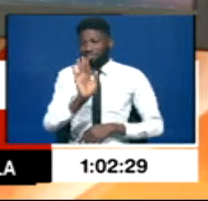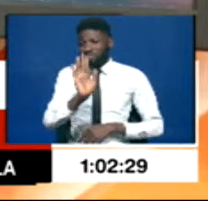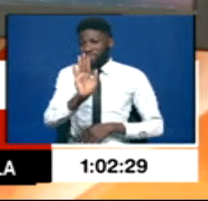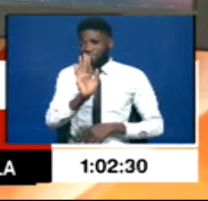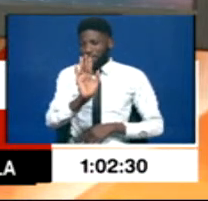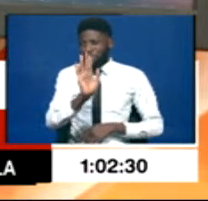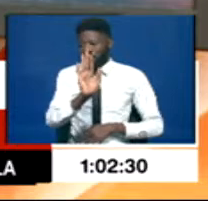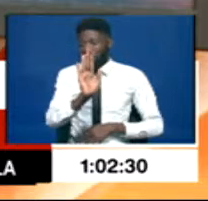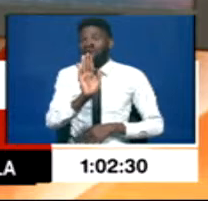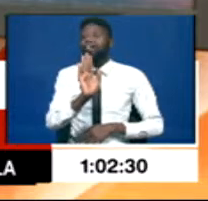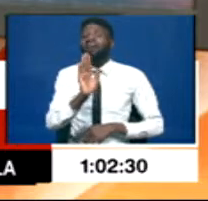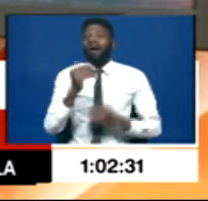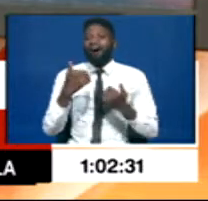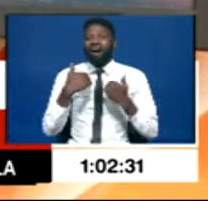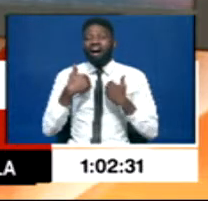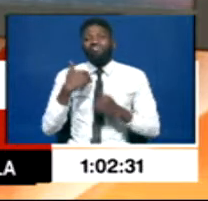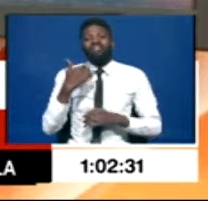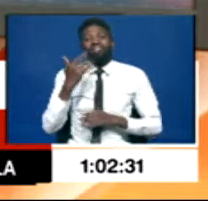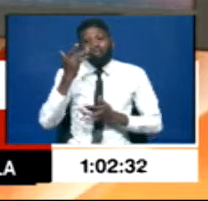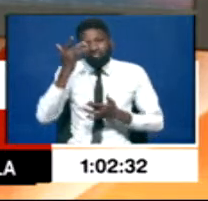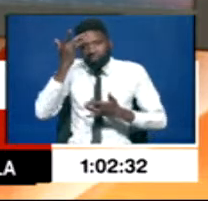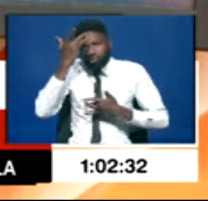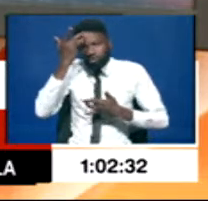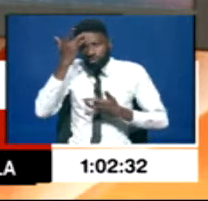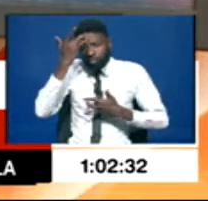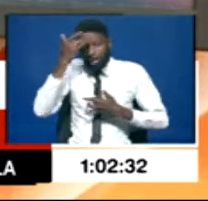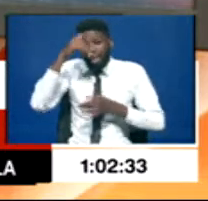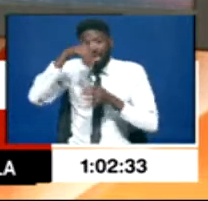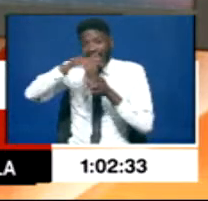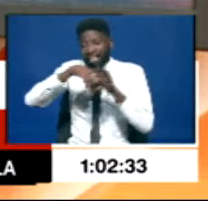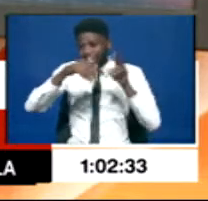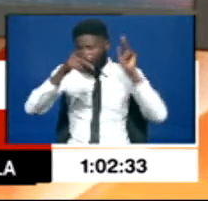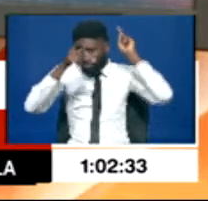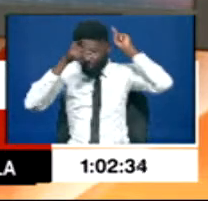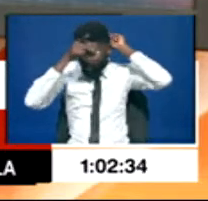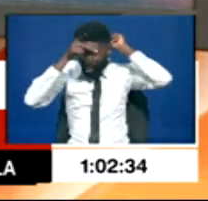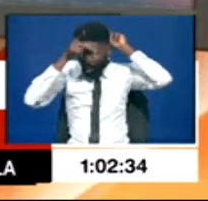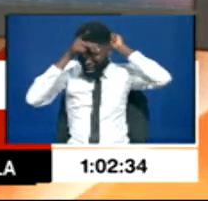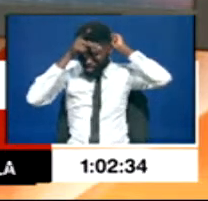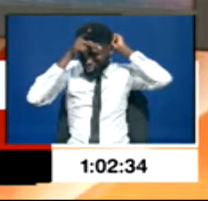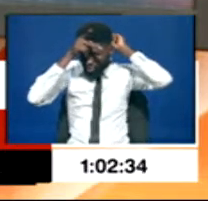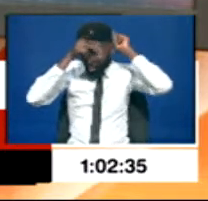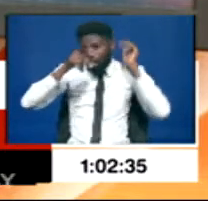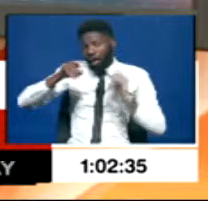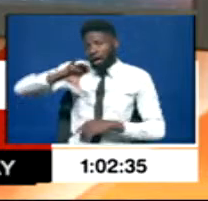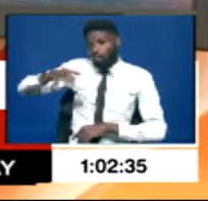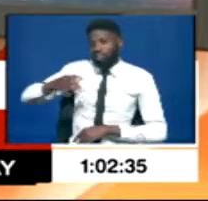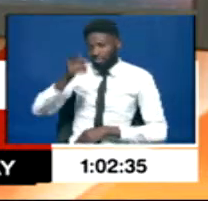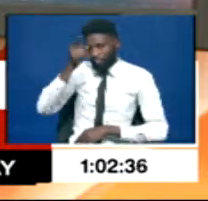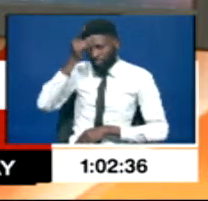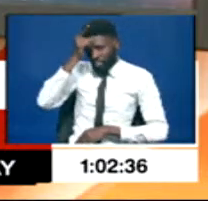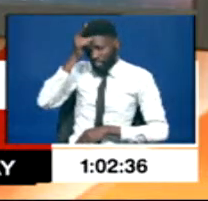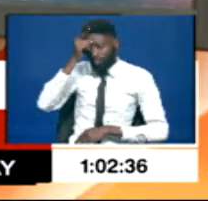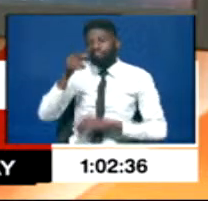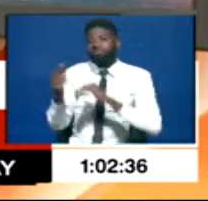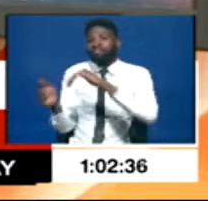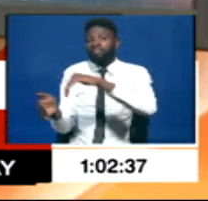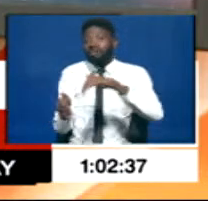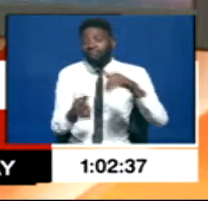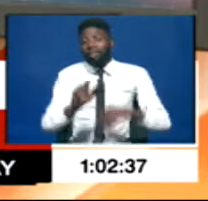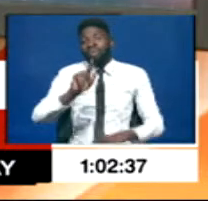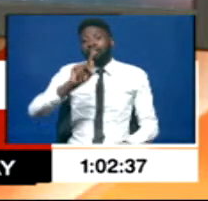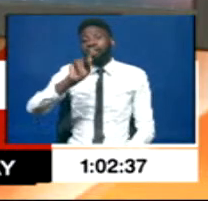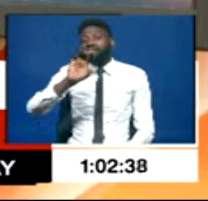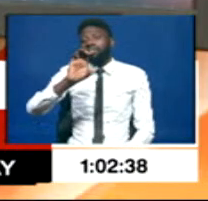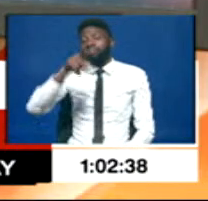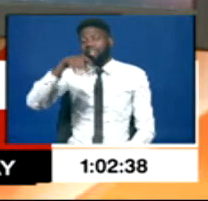Bushiangala Village Ikolomani constituency in Kakamega County. Elsewhere, a KCPE candidate who scored 311